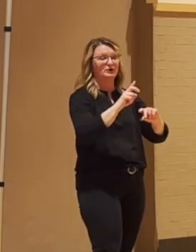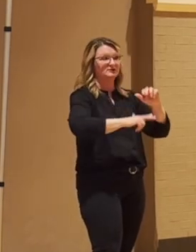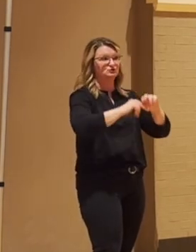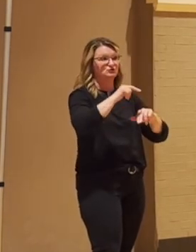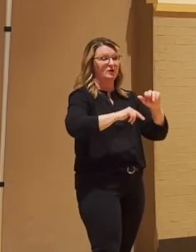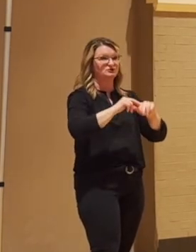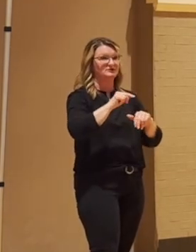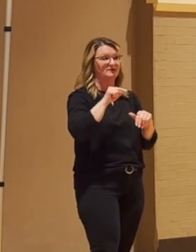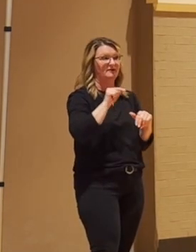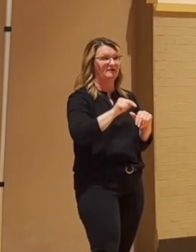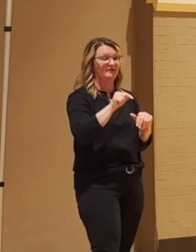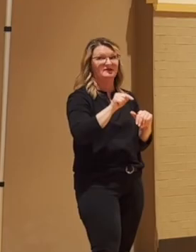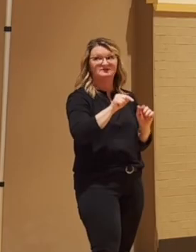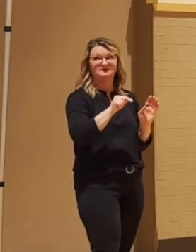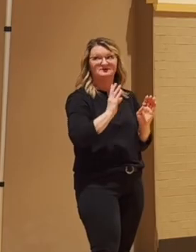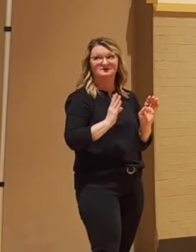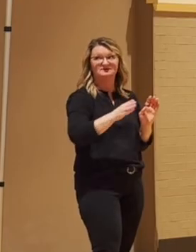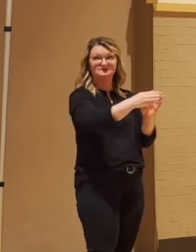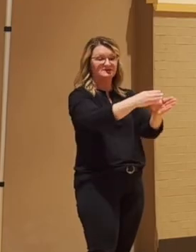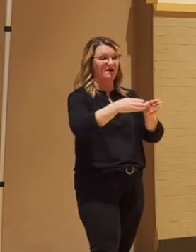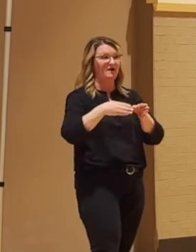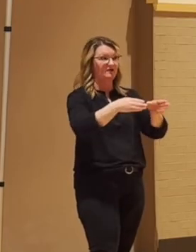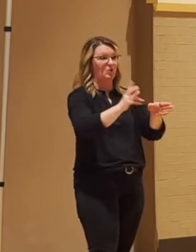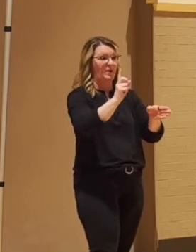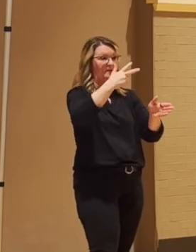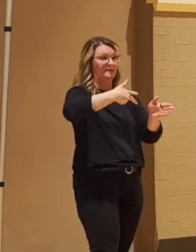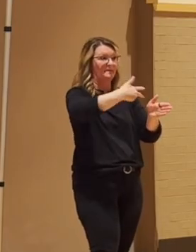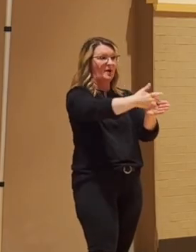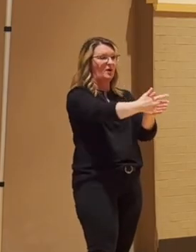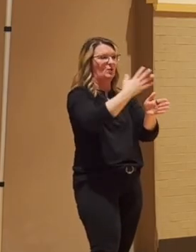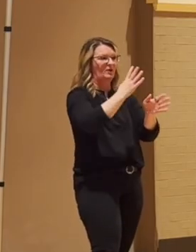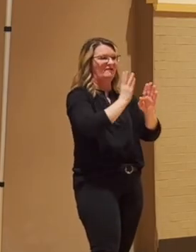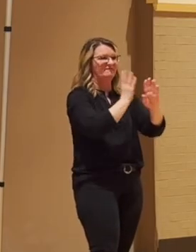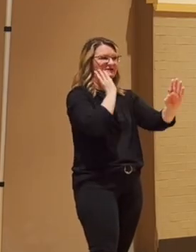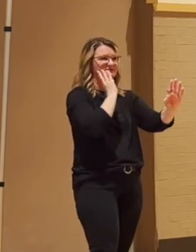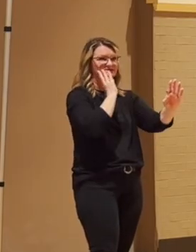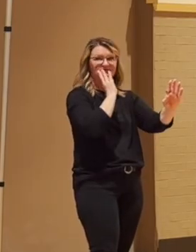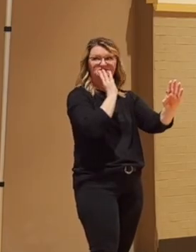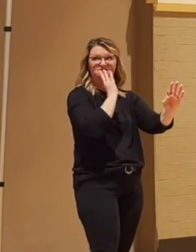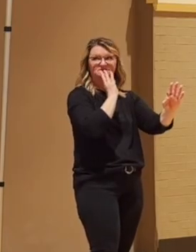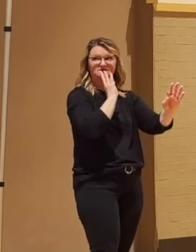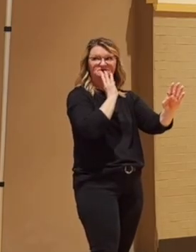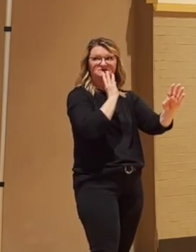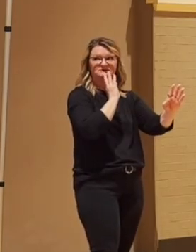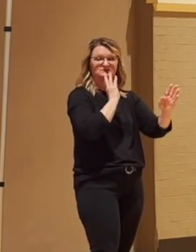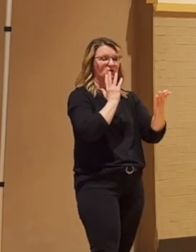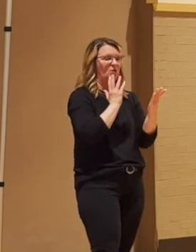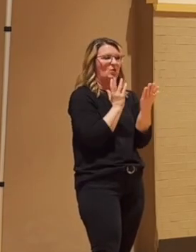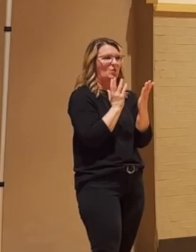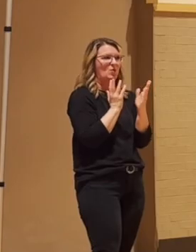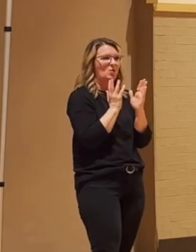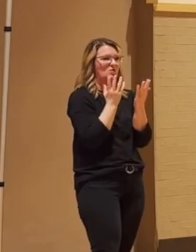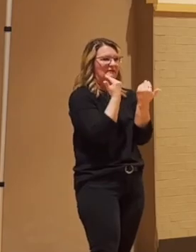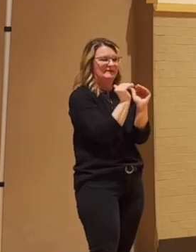this side of the parking lot will be fenced off, so it may be of